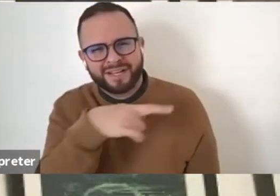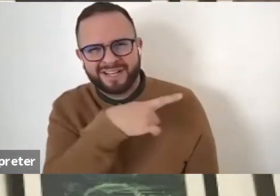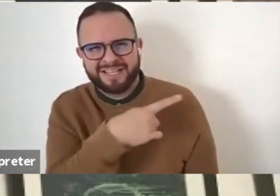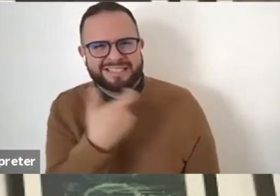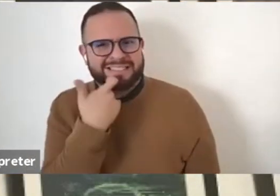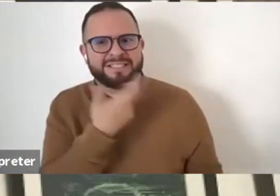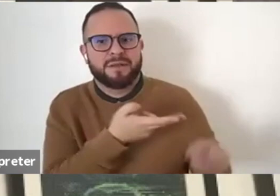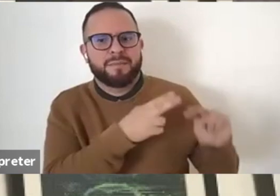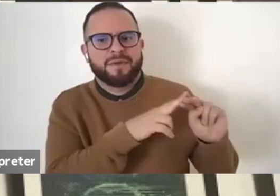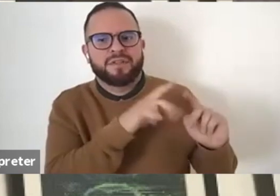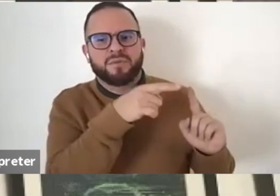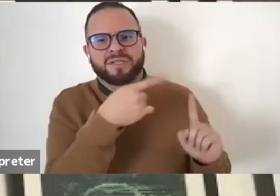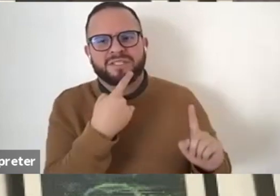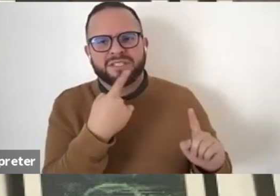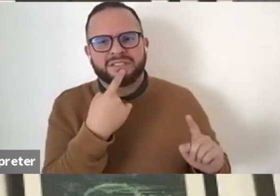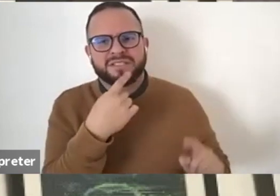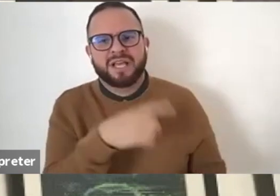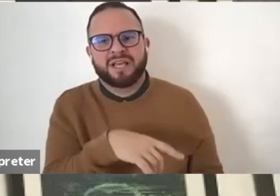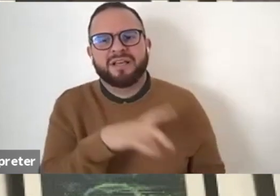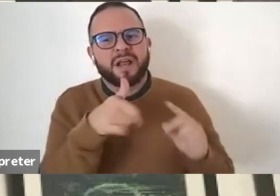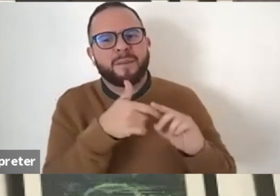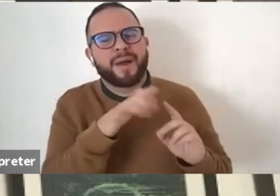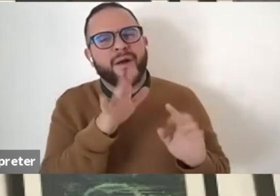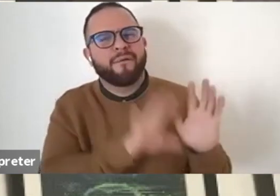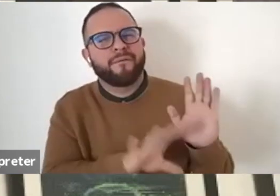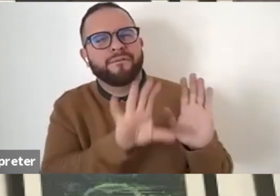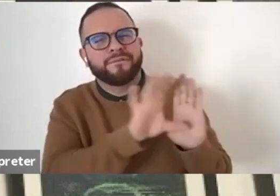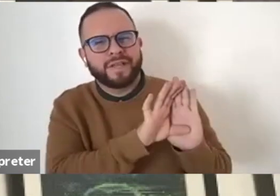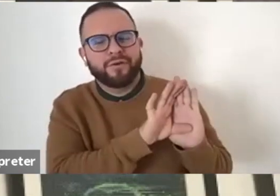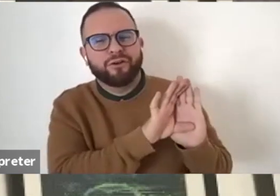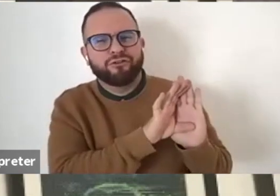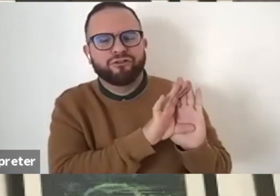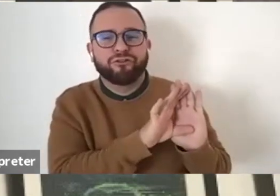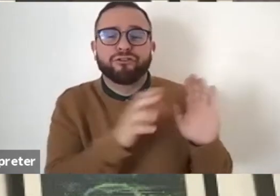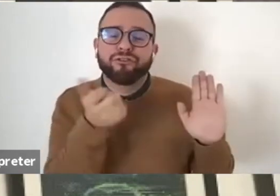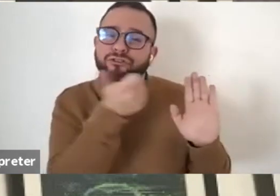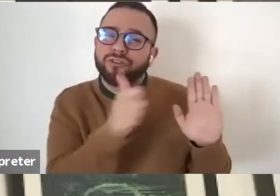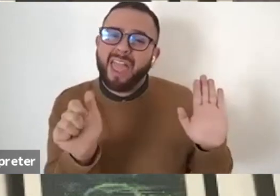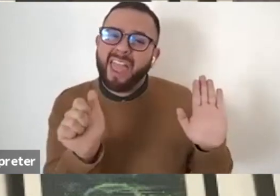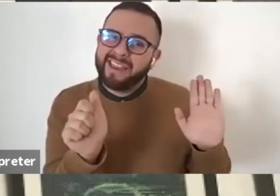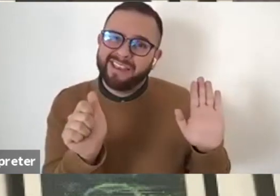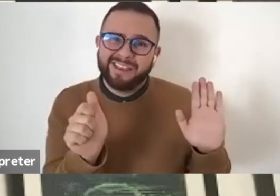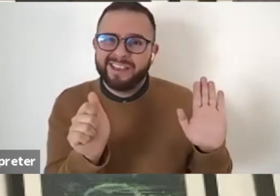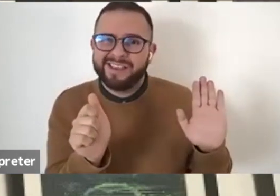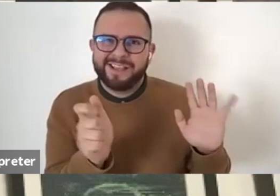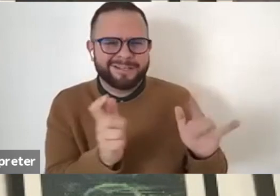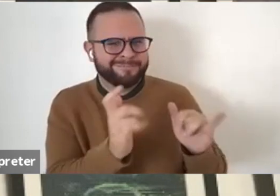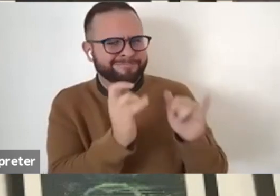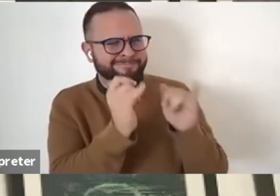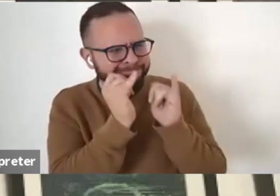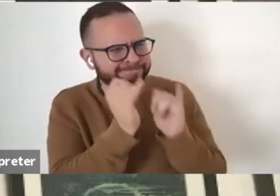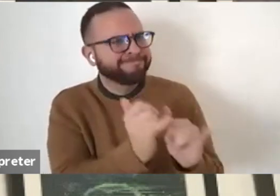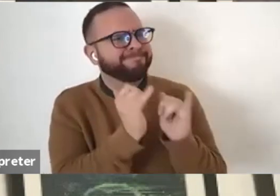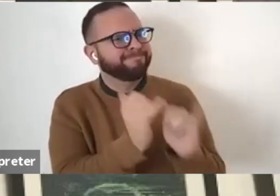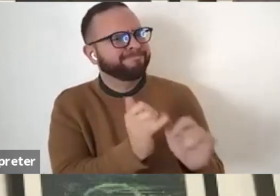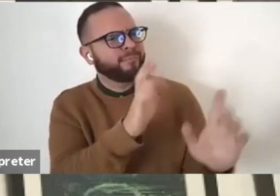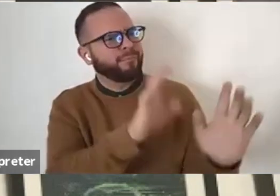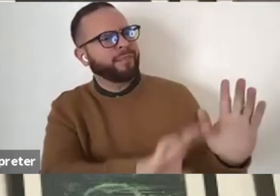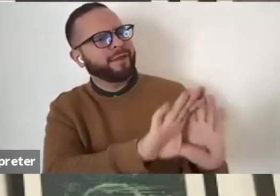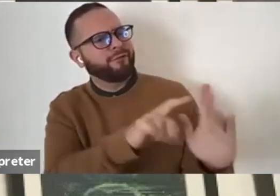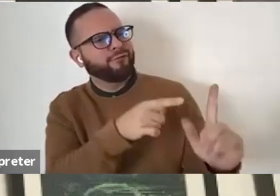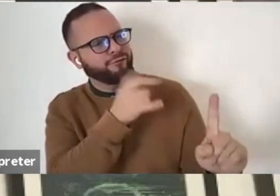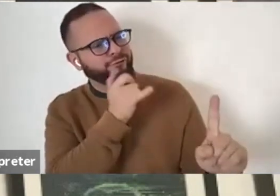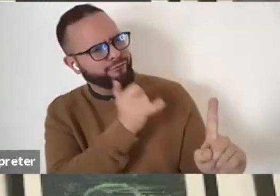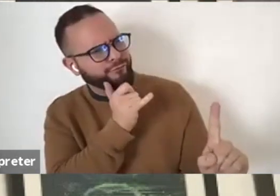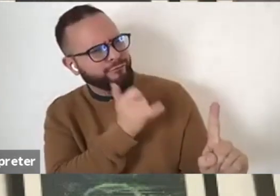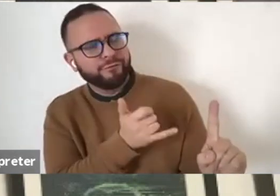the character, um, were there any similarities in terms of situations or